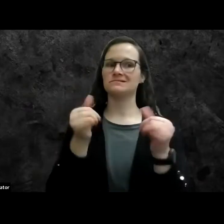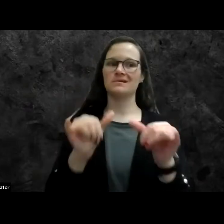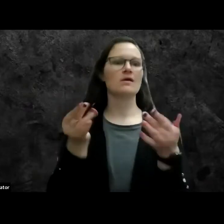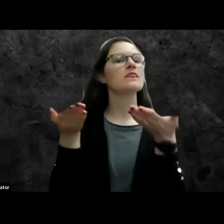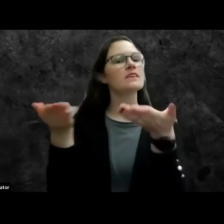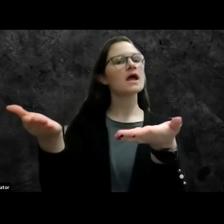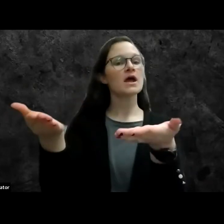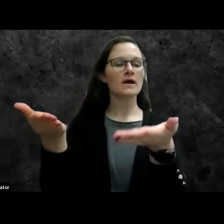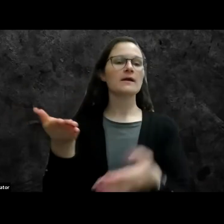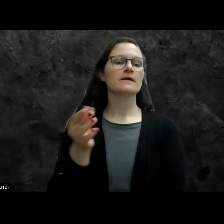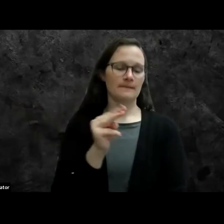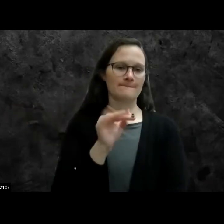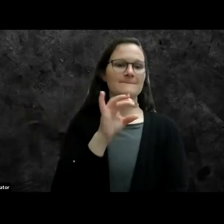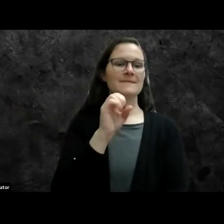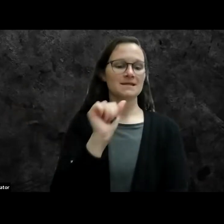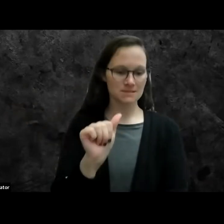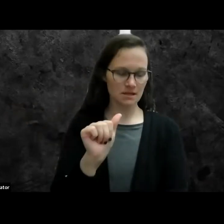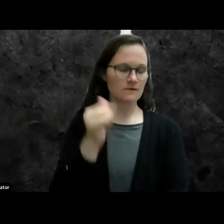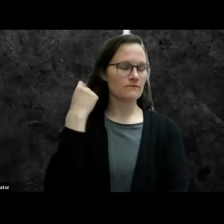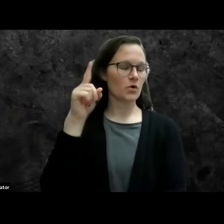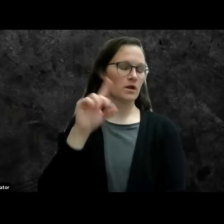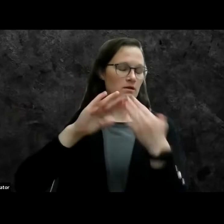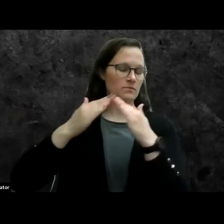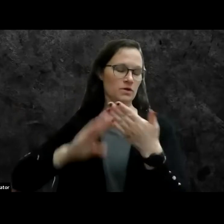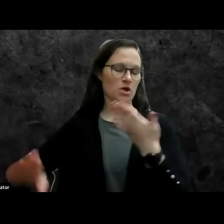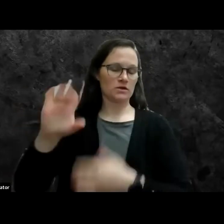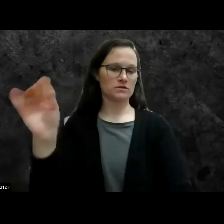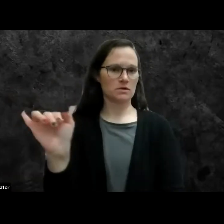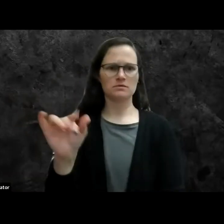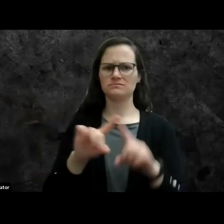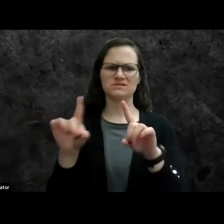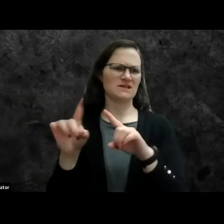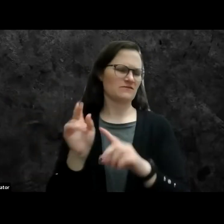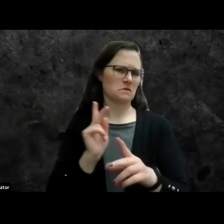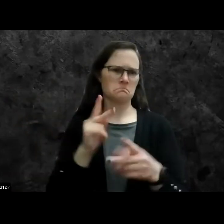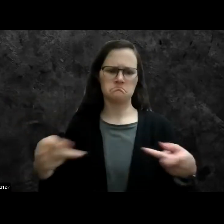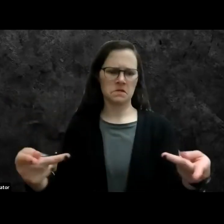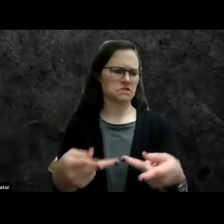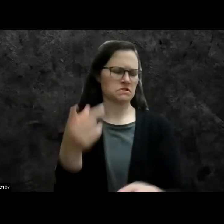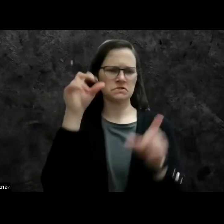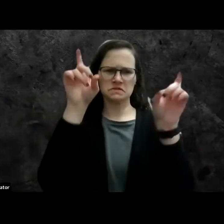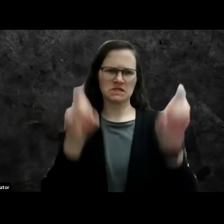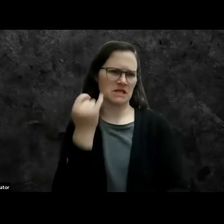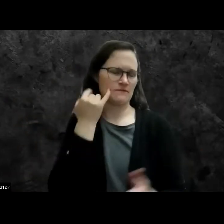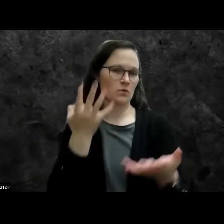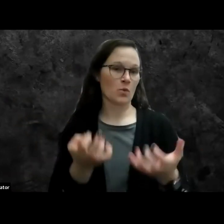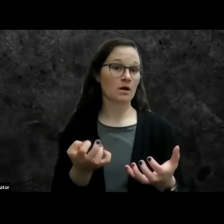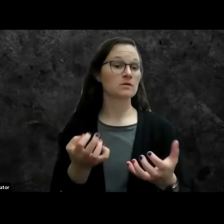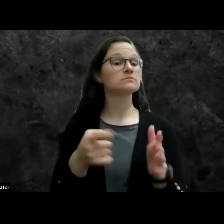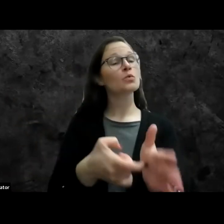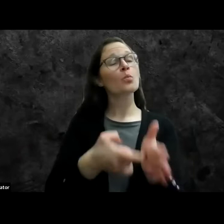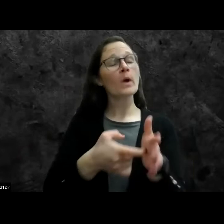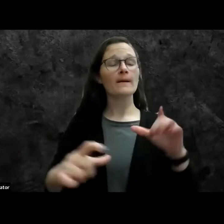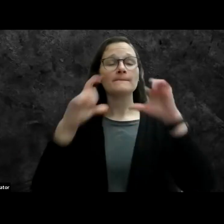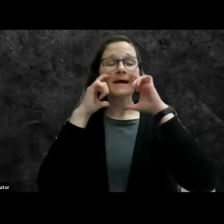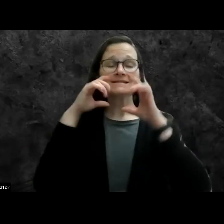the Mesa campus, and for the community colleges, it's at various places within the community. We still require masking indoors, and we